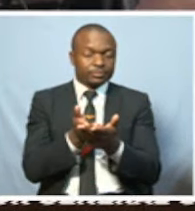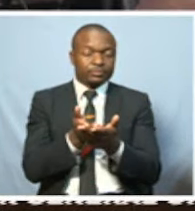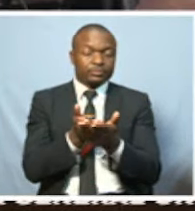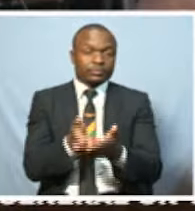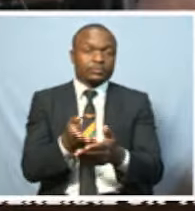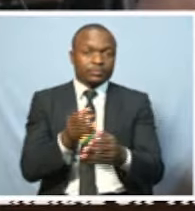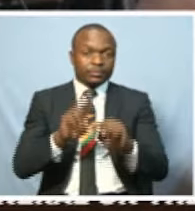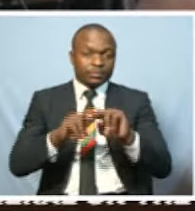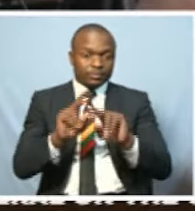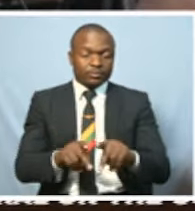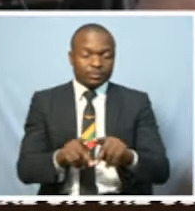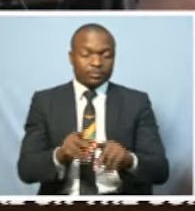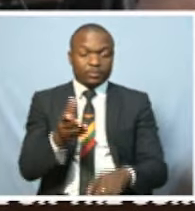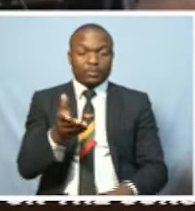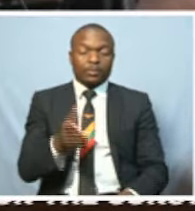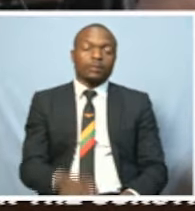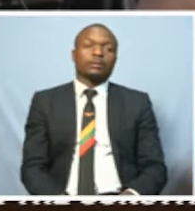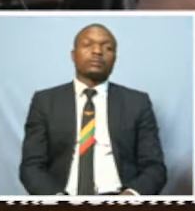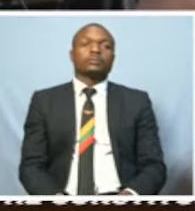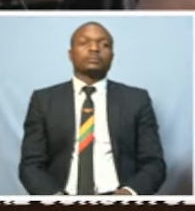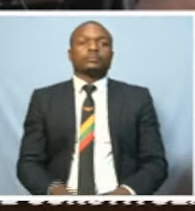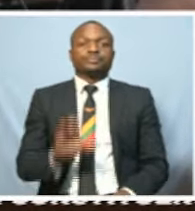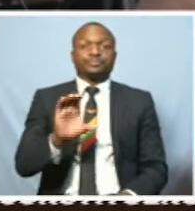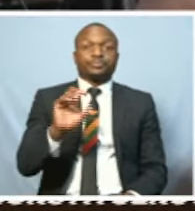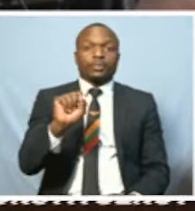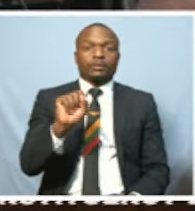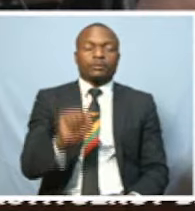reasons. How many questions?